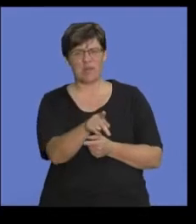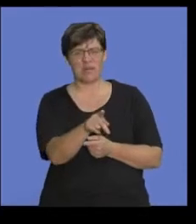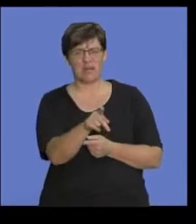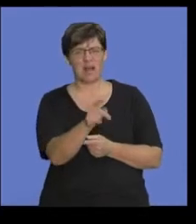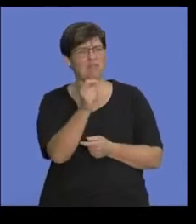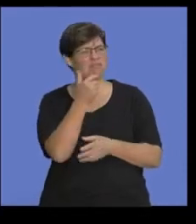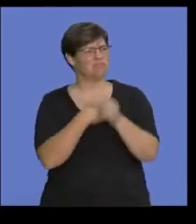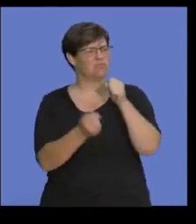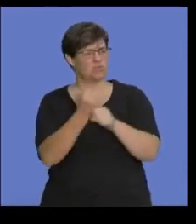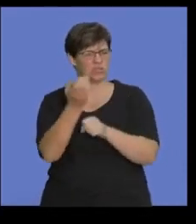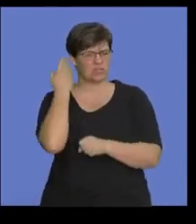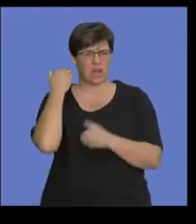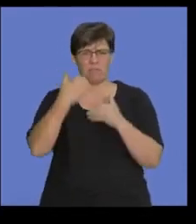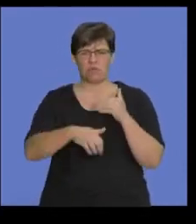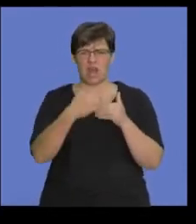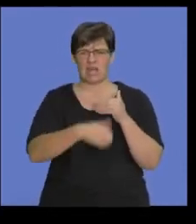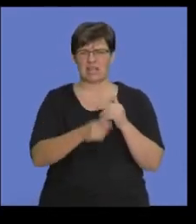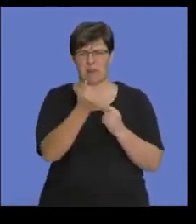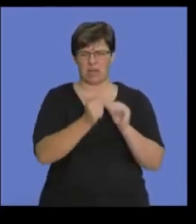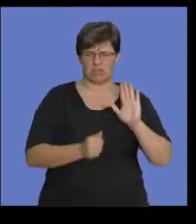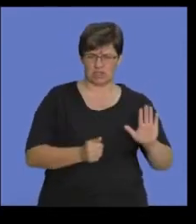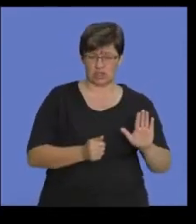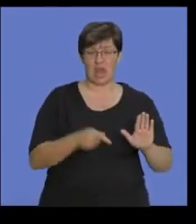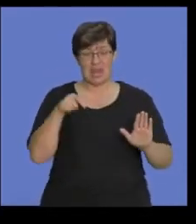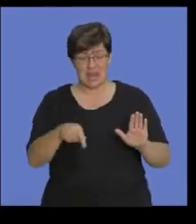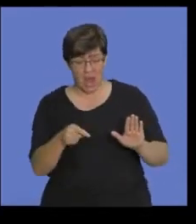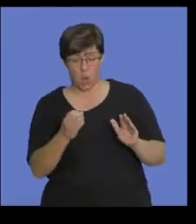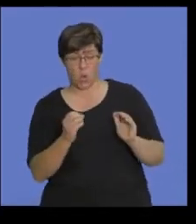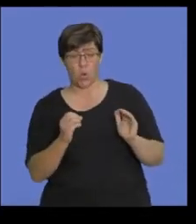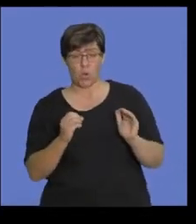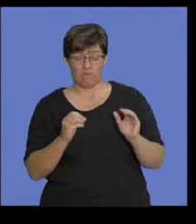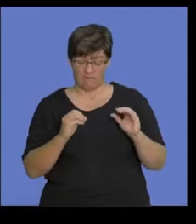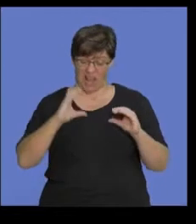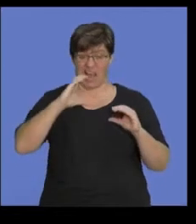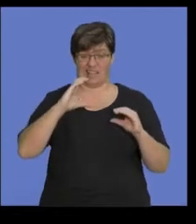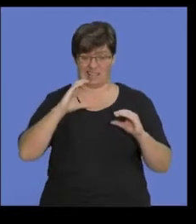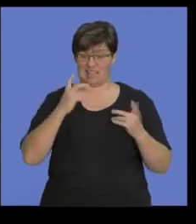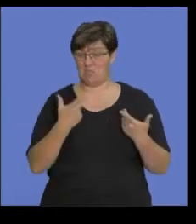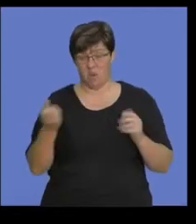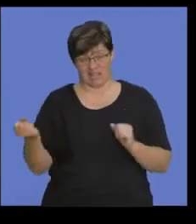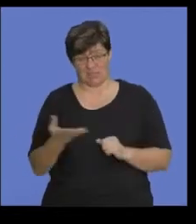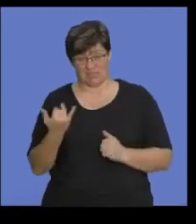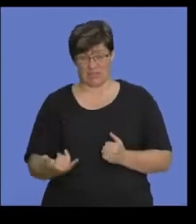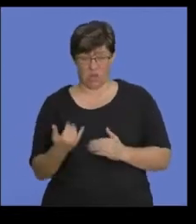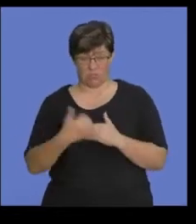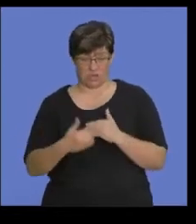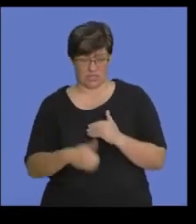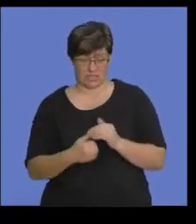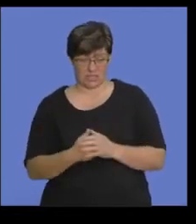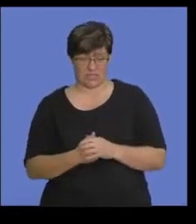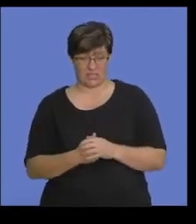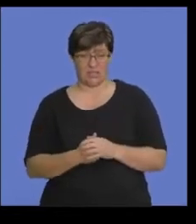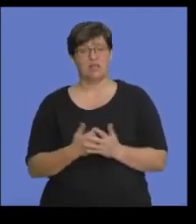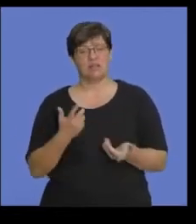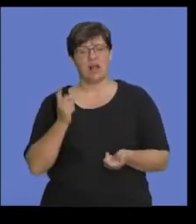I think a few years ago bread cost this much, now bread costs a lot of money, and then later on